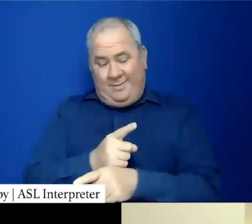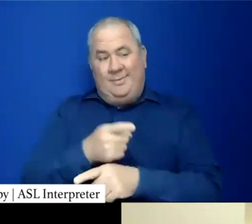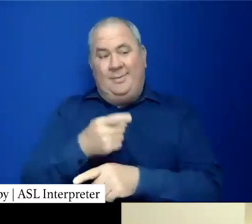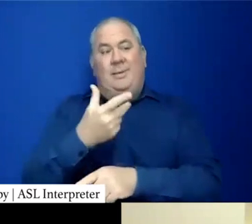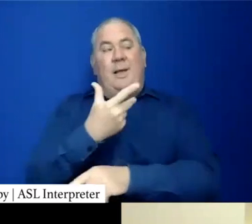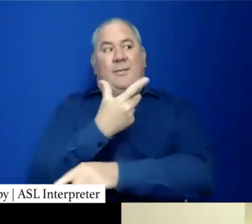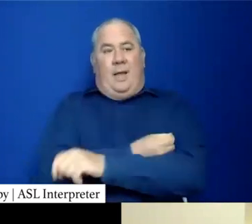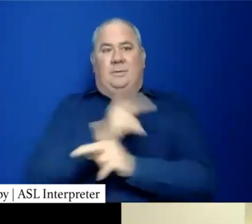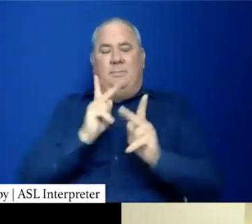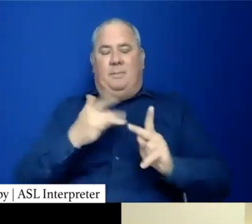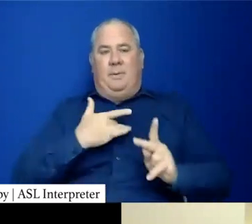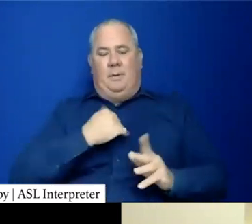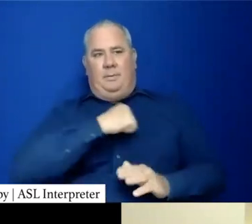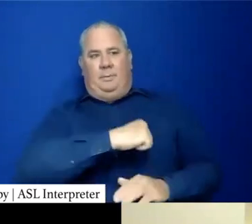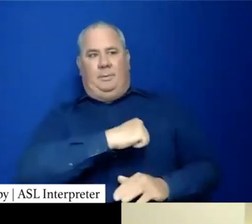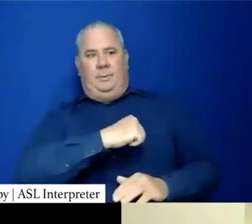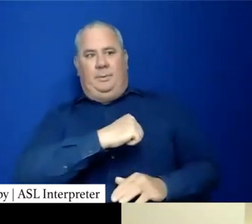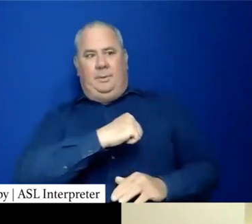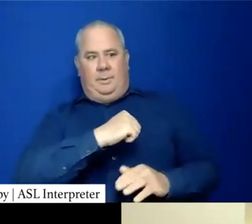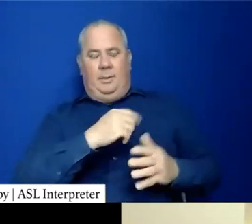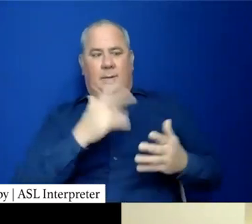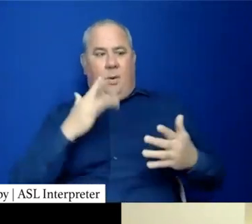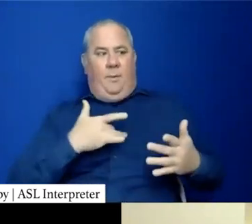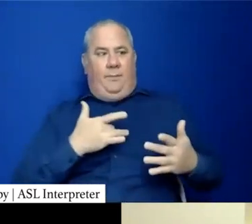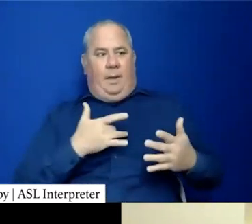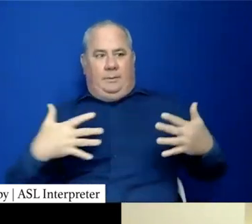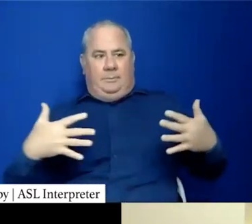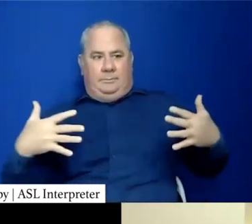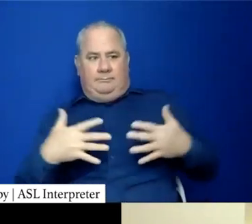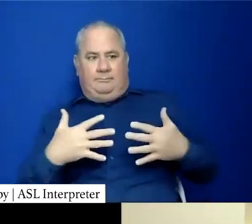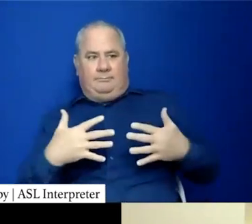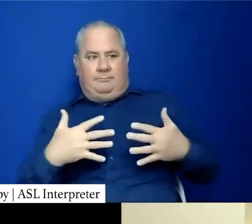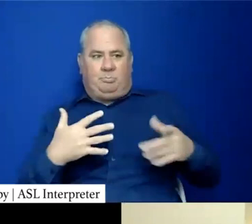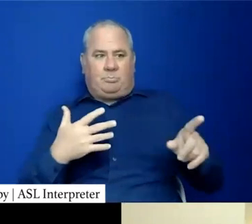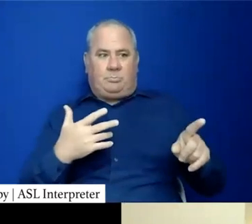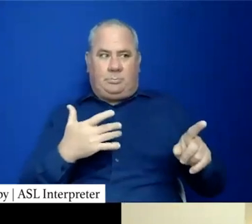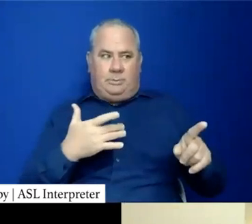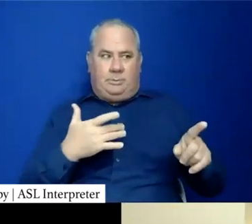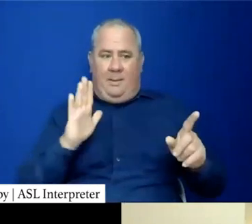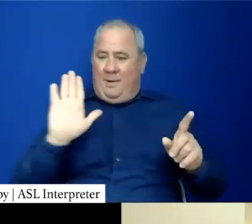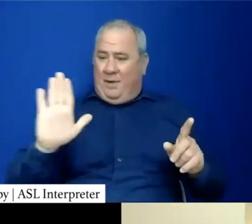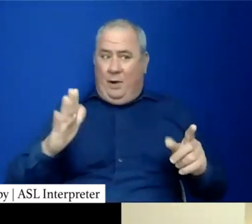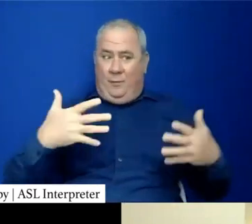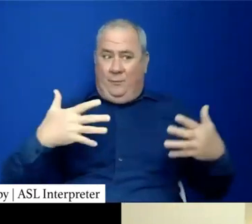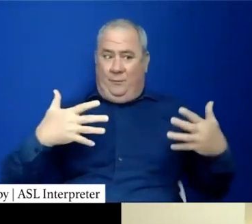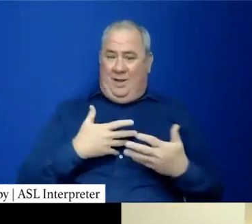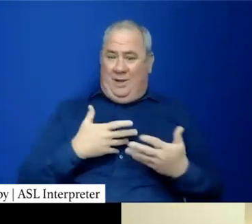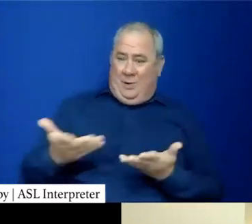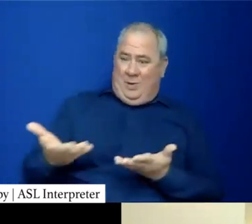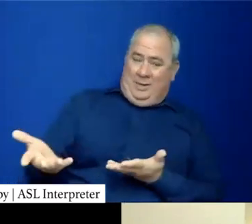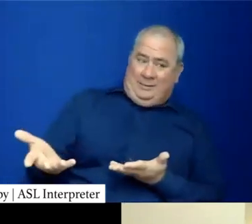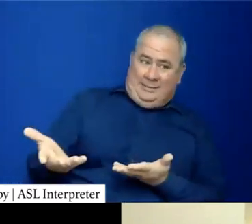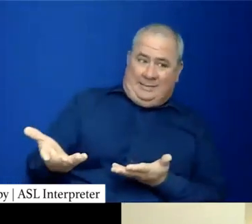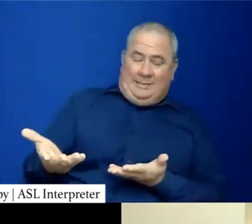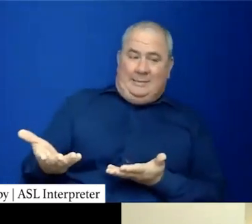this big looming fear that people have irrationally. And like, you know, it may not be the